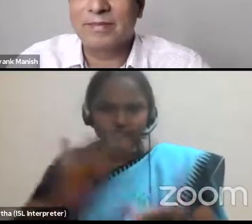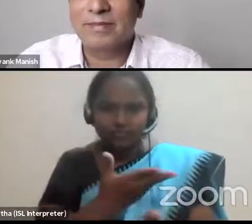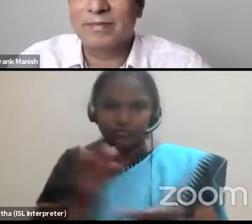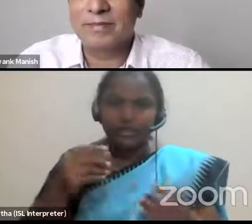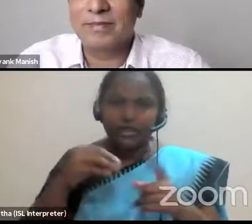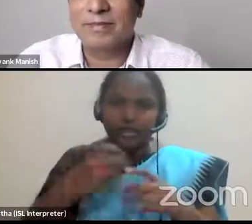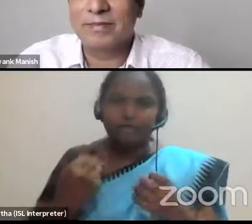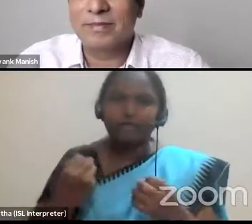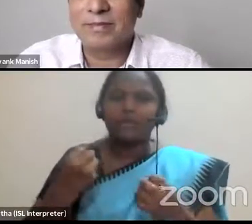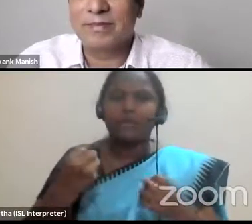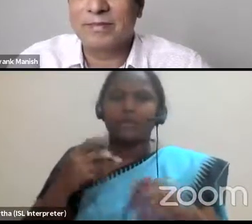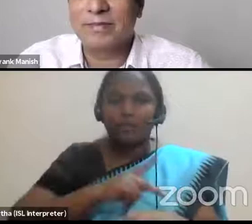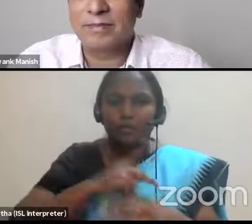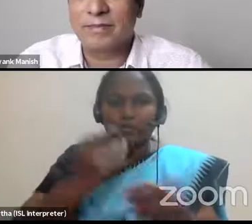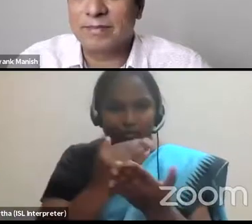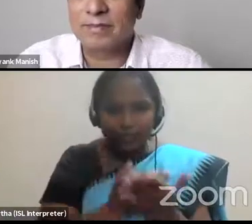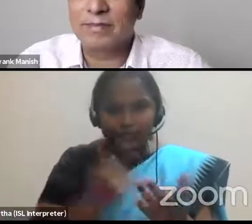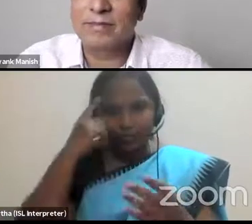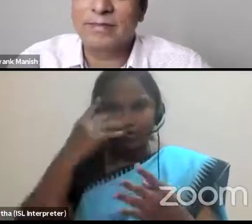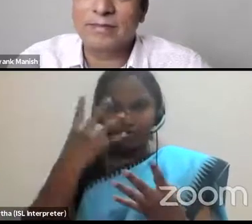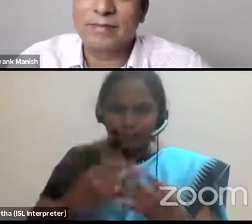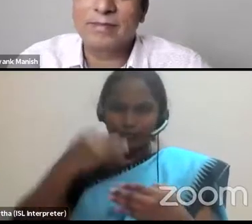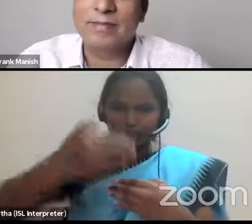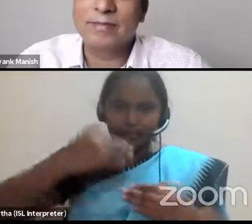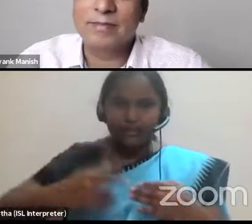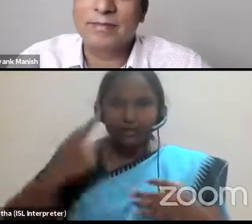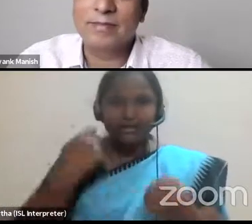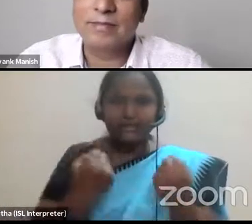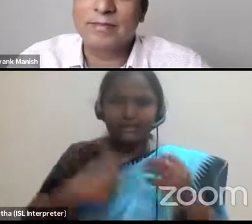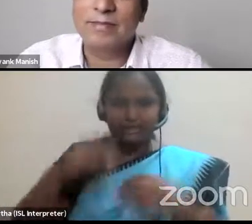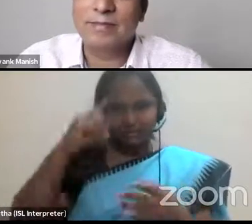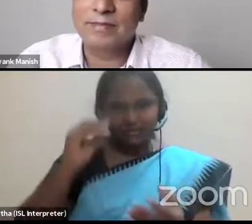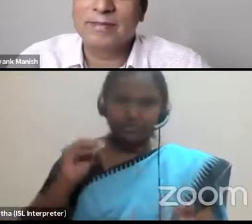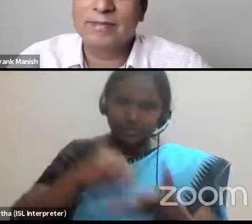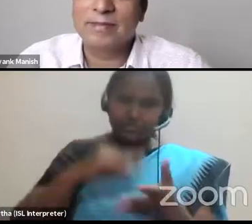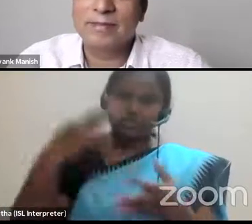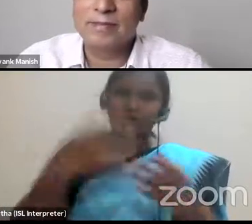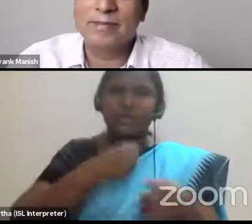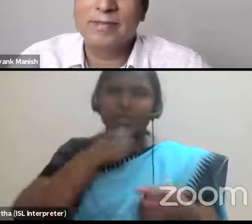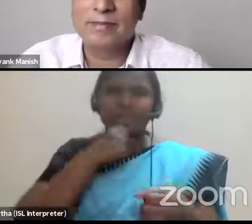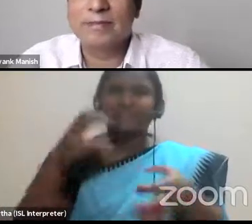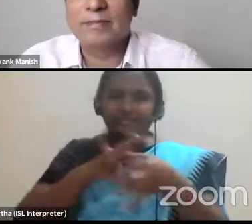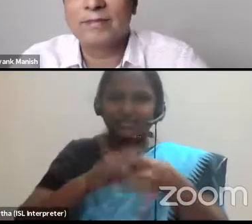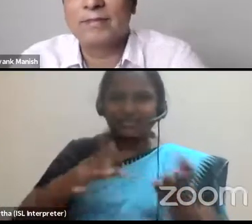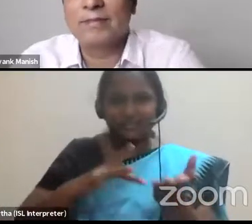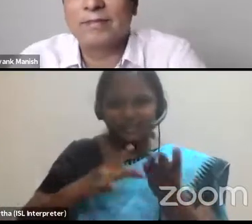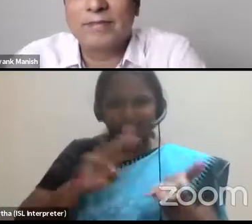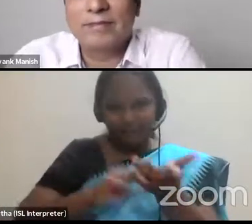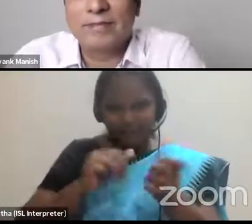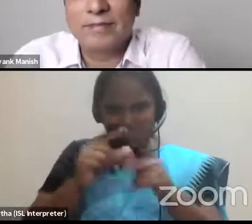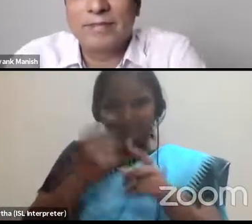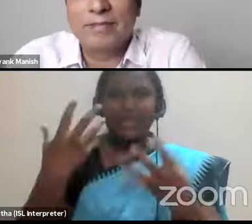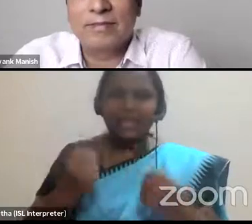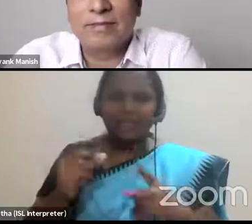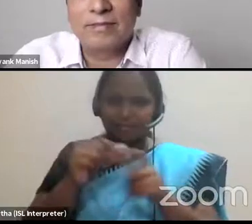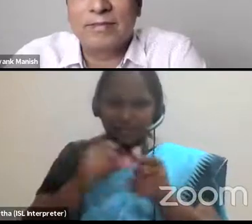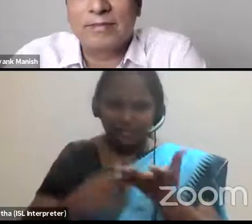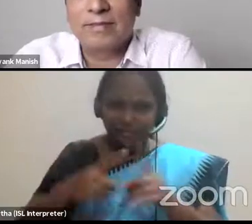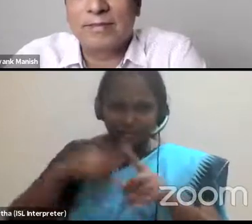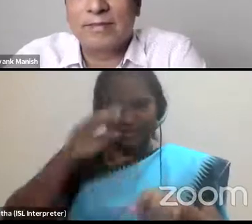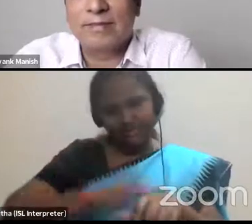hologram solutions to the forefront. He's driving innovation to deploy new age technologies on MAP as part of the experience being built